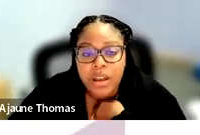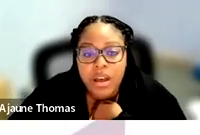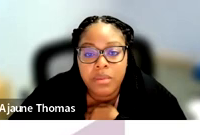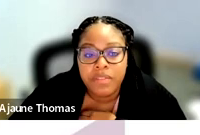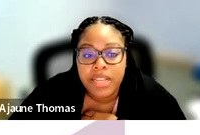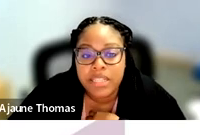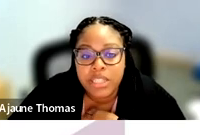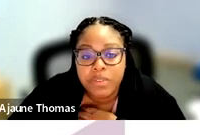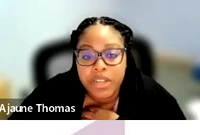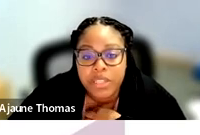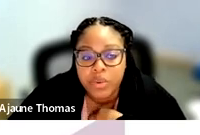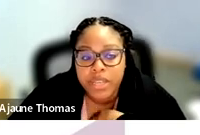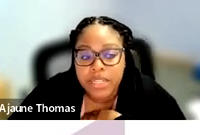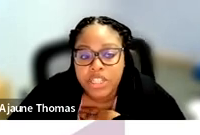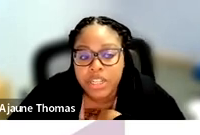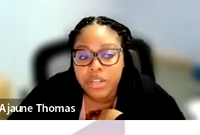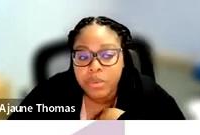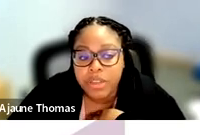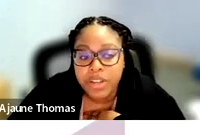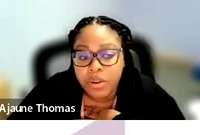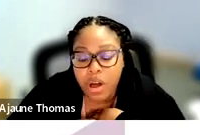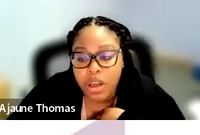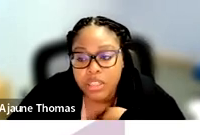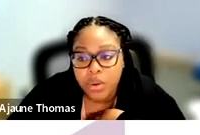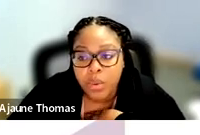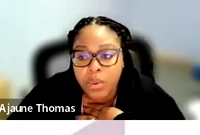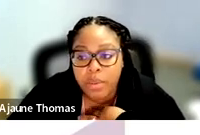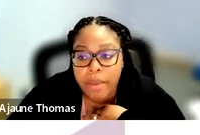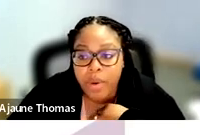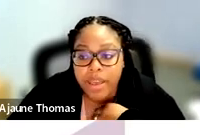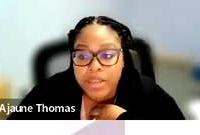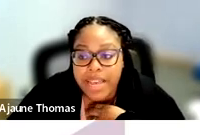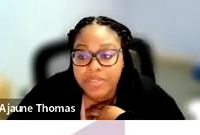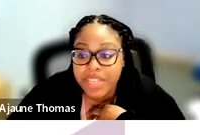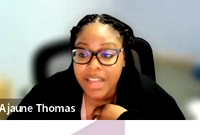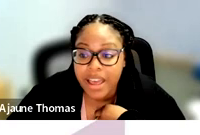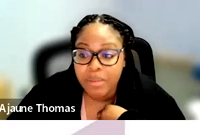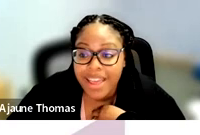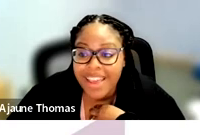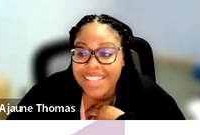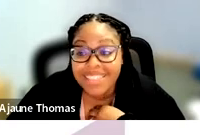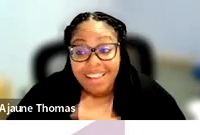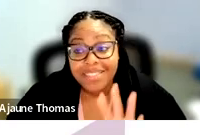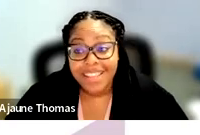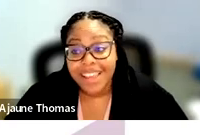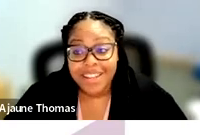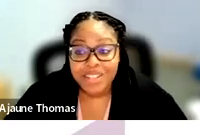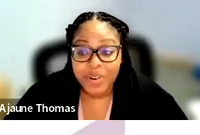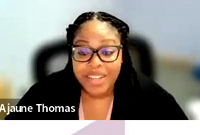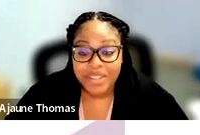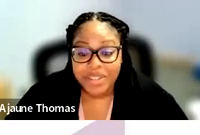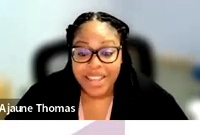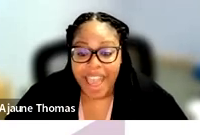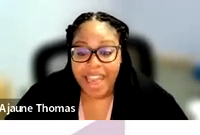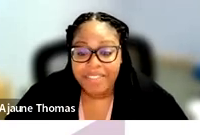your devices to prevent social isolation would be video calls. So Apple iOS has FaceTime. It sounds like